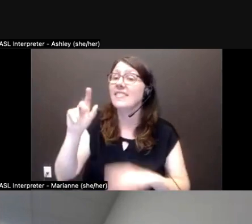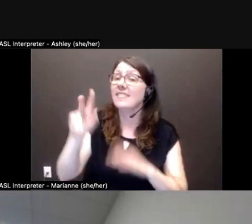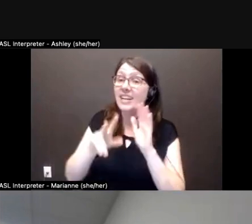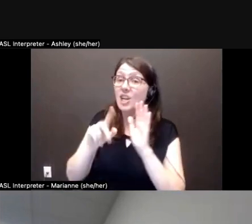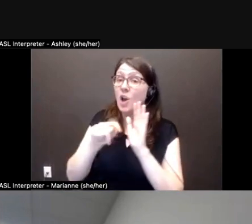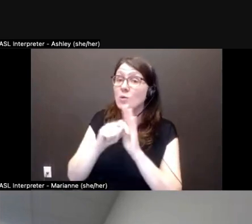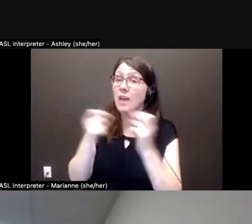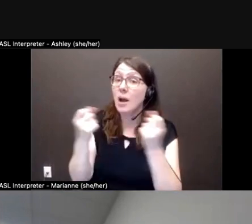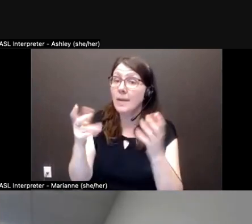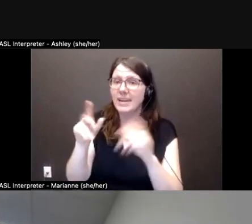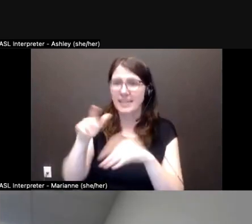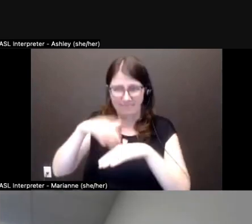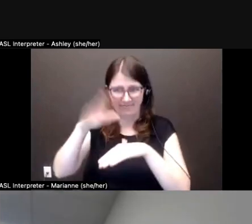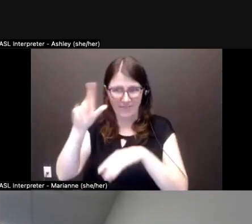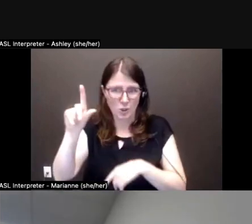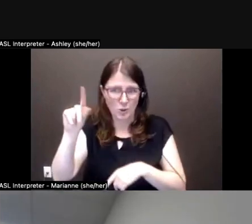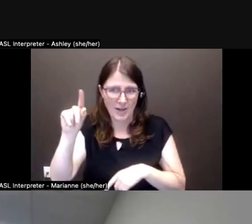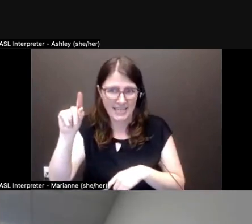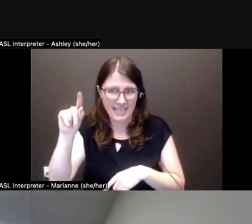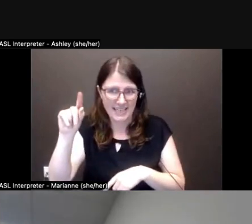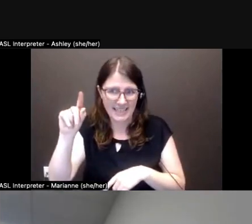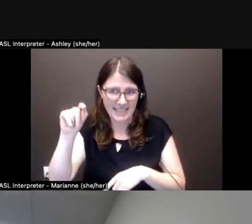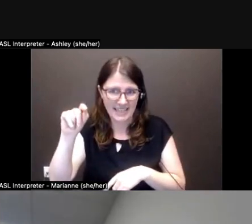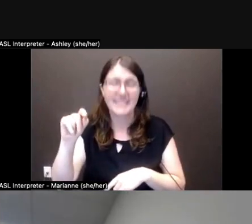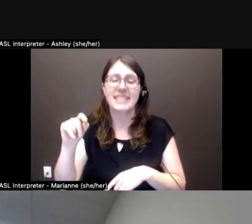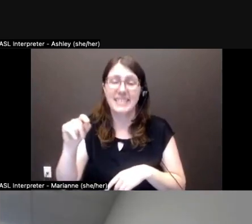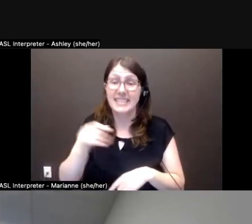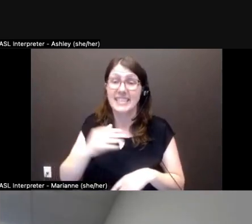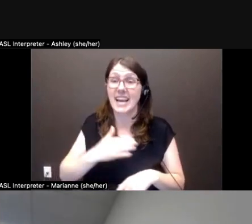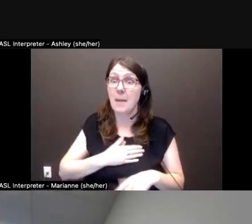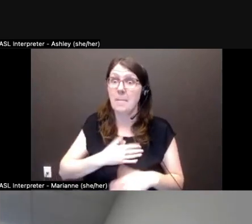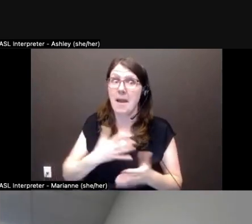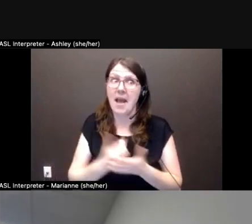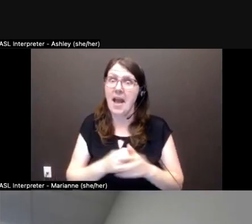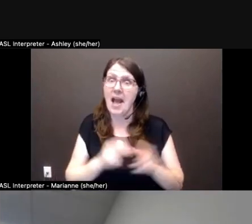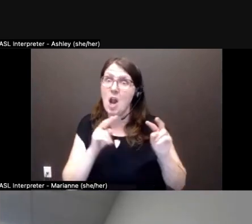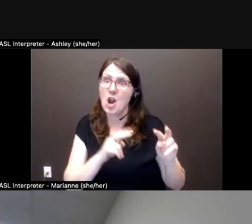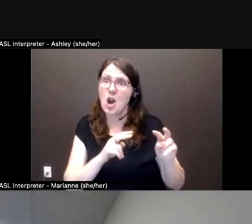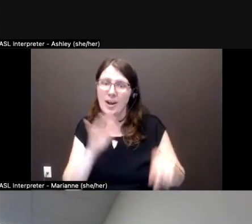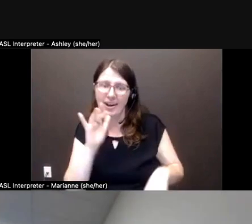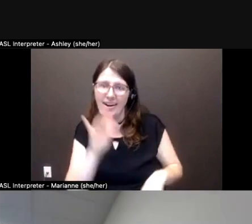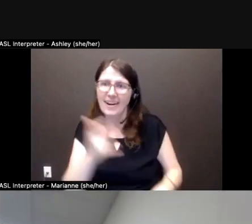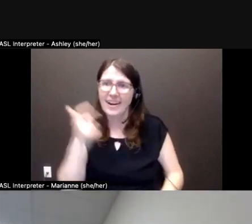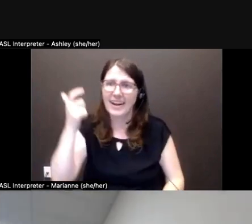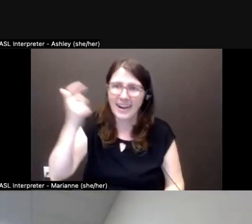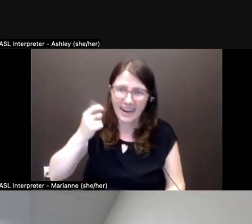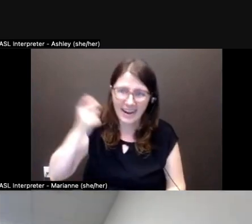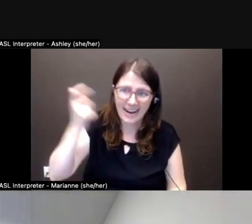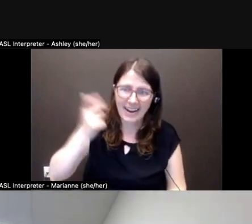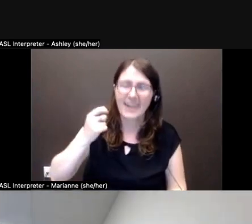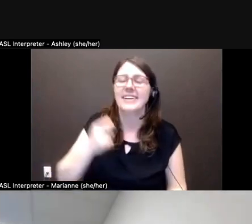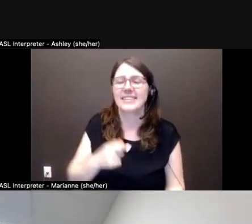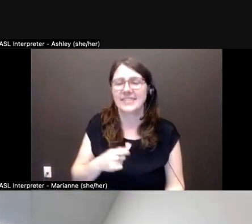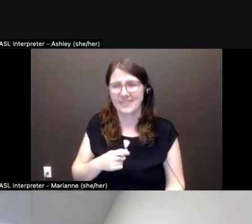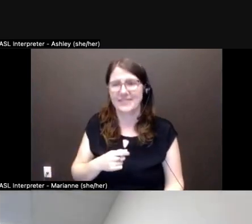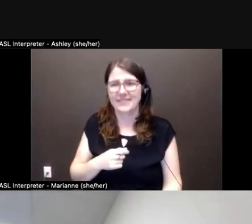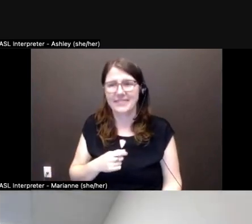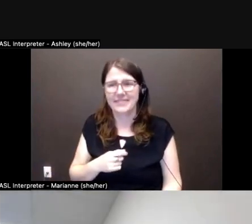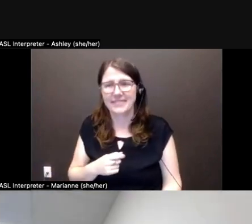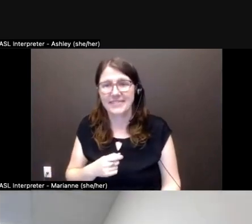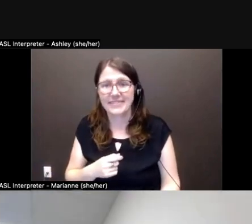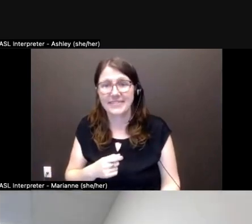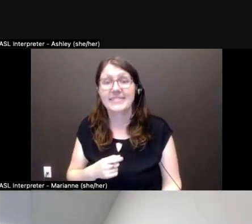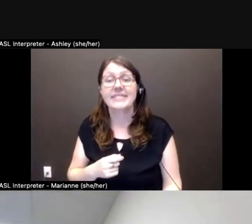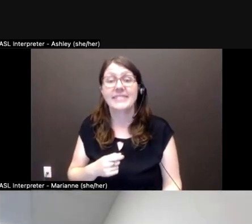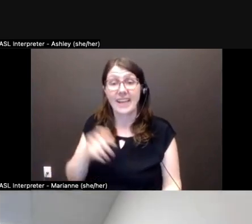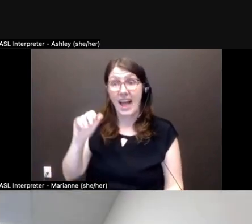subscribers. Please find us. Alicia going to be my partner today. She's gonna